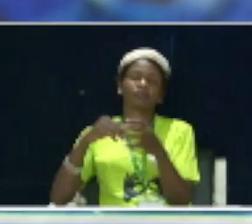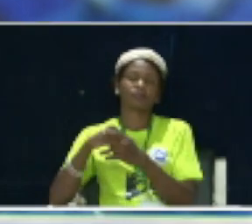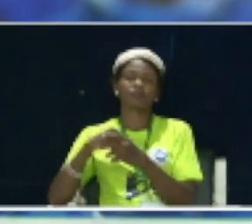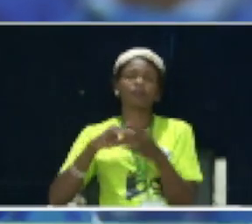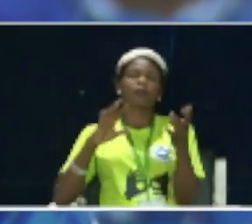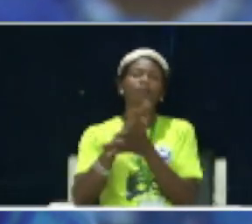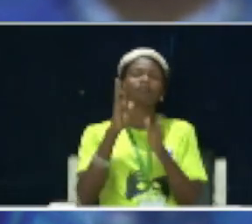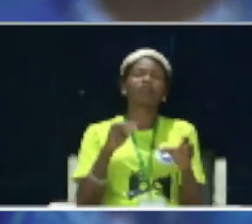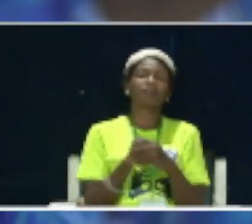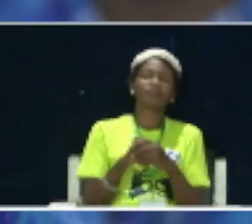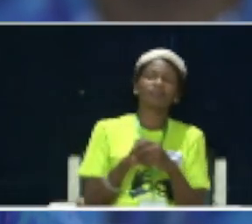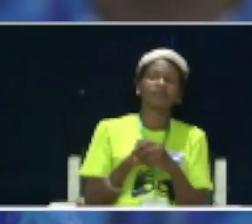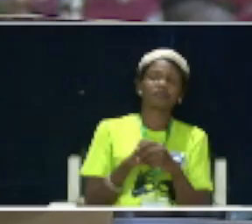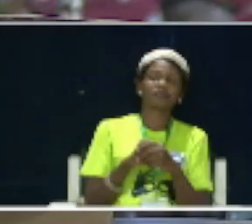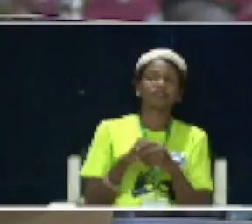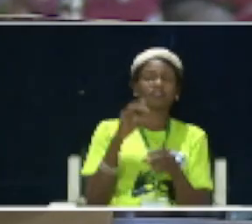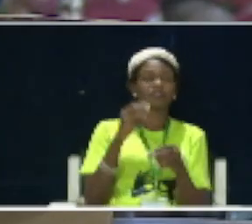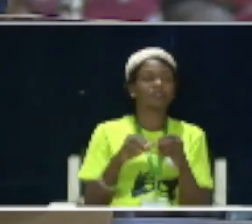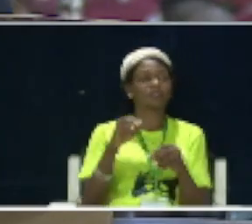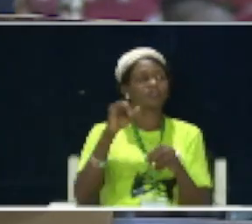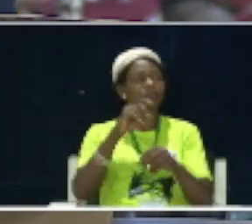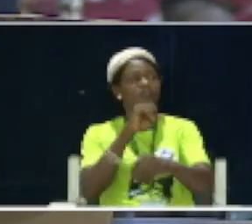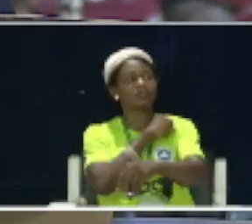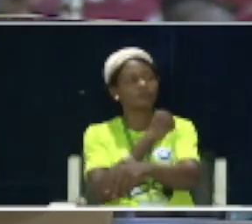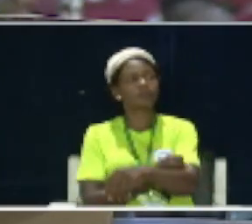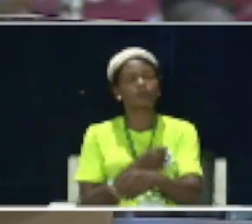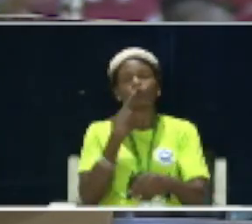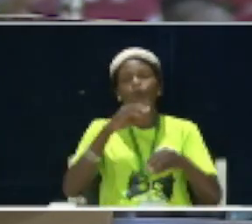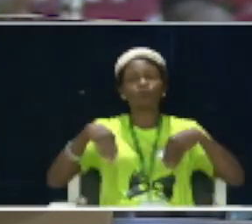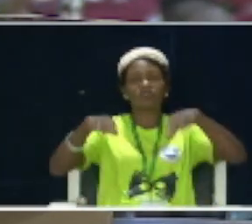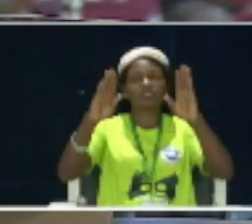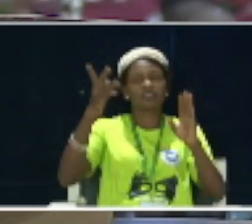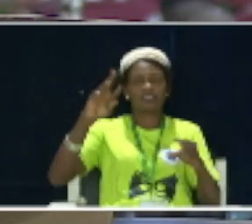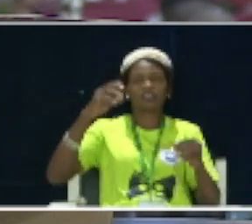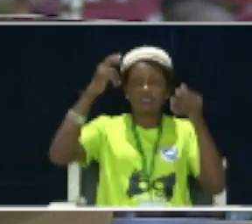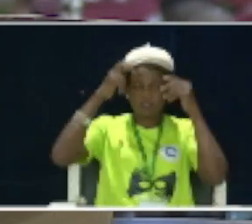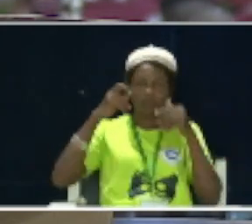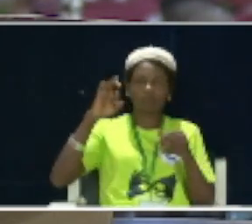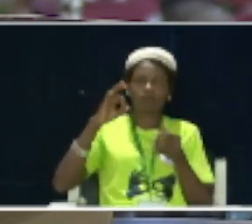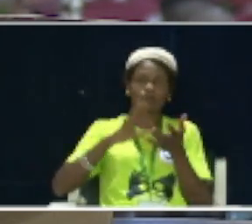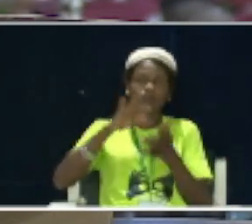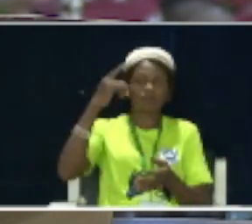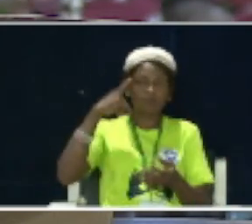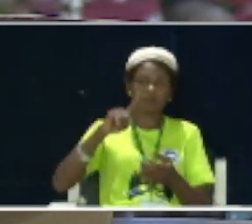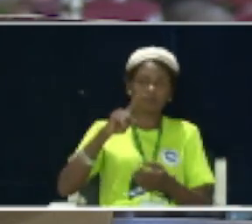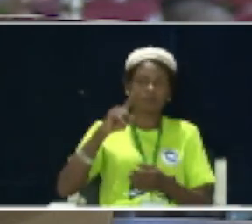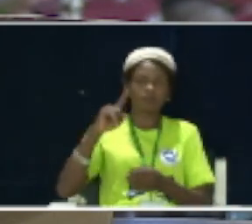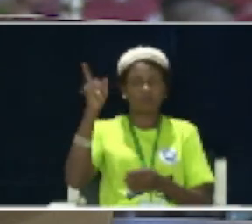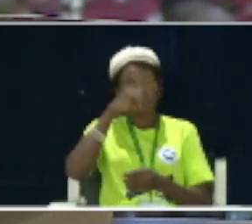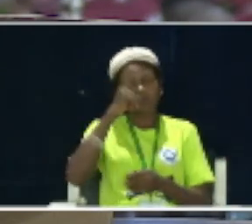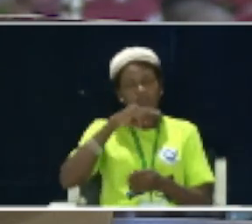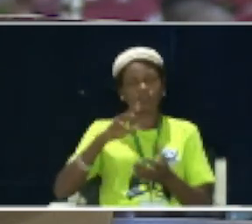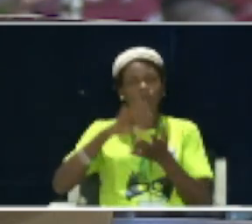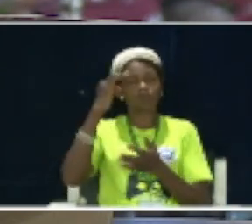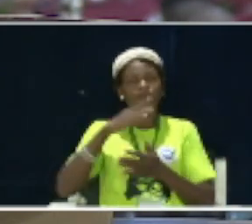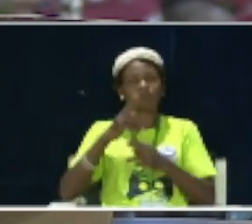Believers in the Esau, Balaam, and Samson company, who sell their crowns of glory and eternal life for transient pleasures and fading glories of temporal